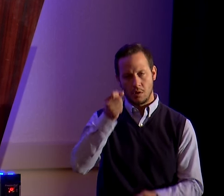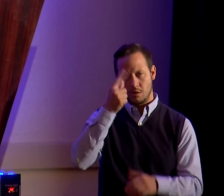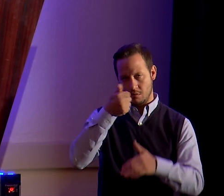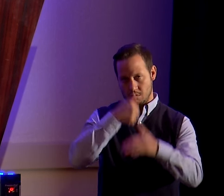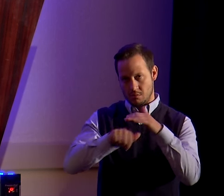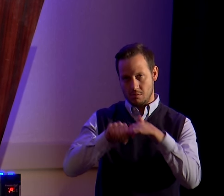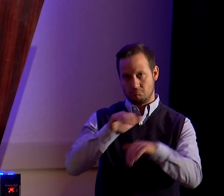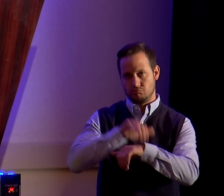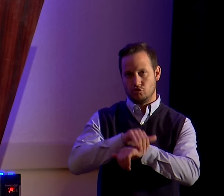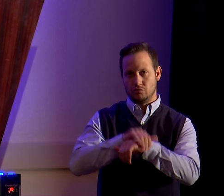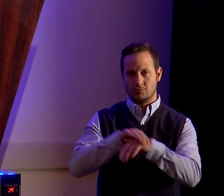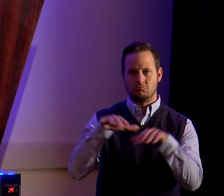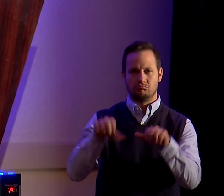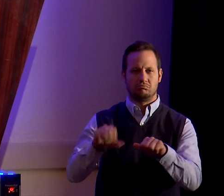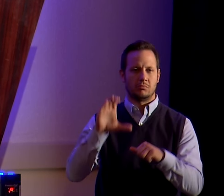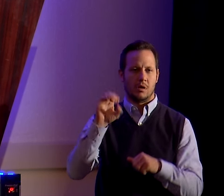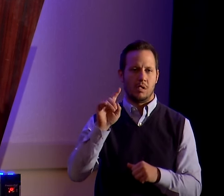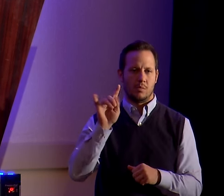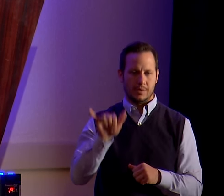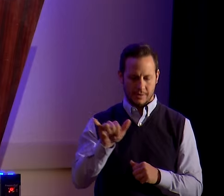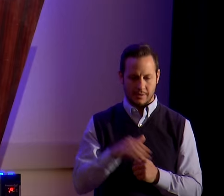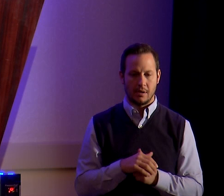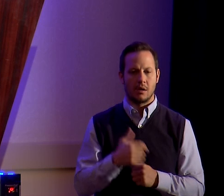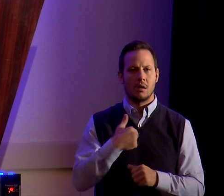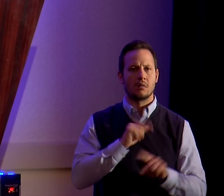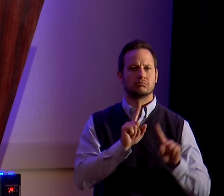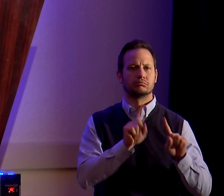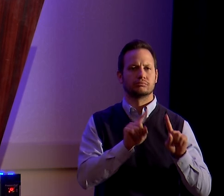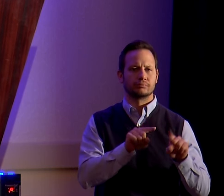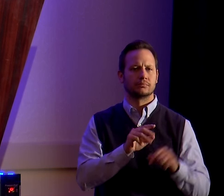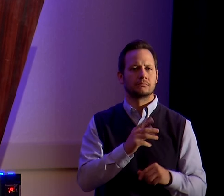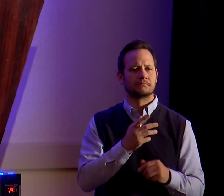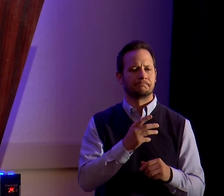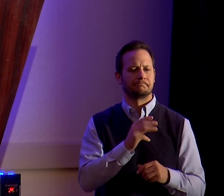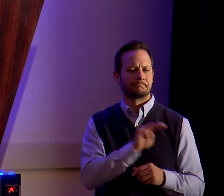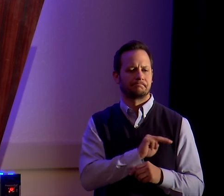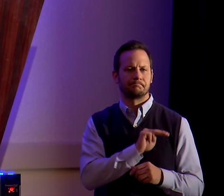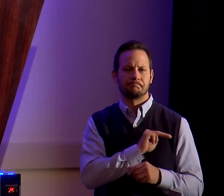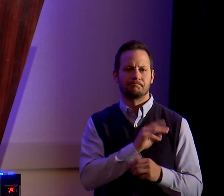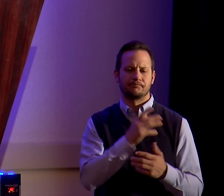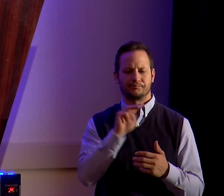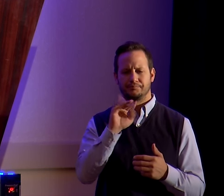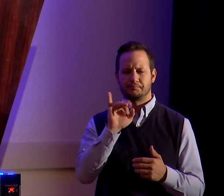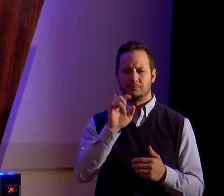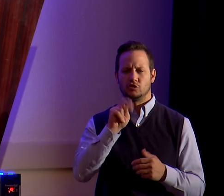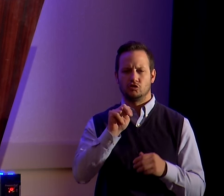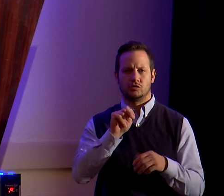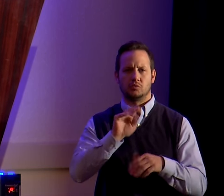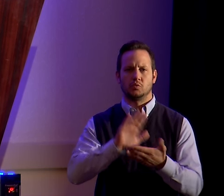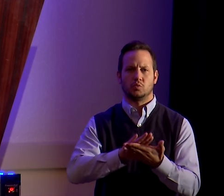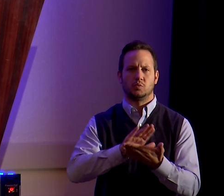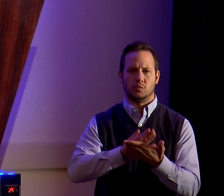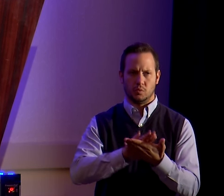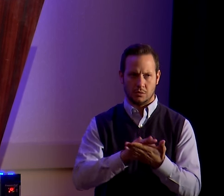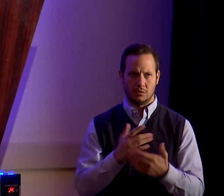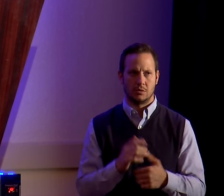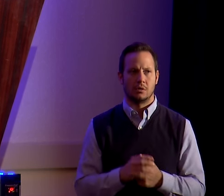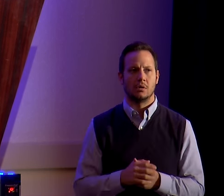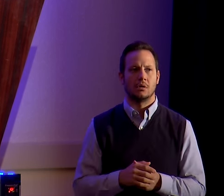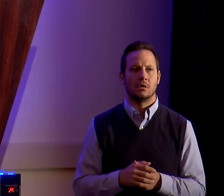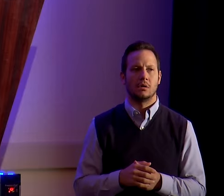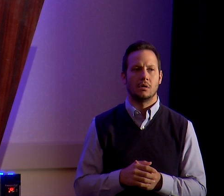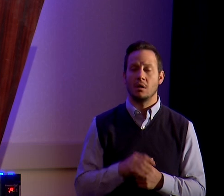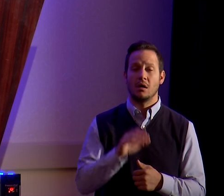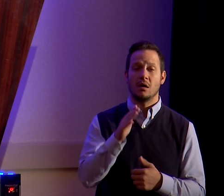colony, and I attended a mission school. Now, this is how it works. When the